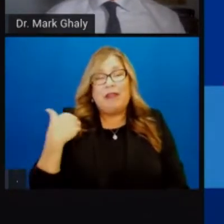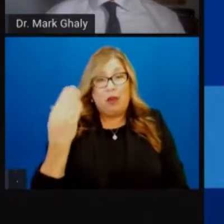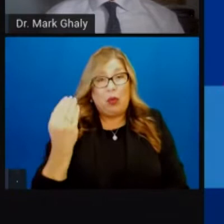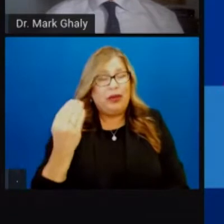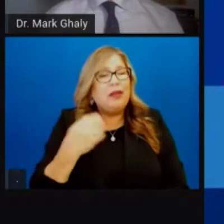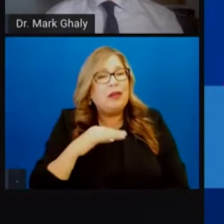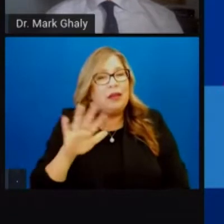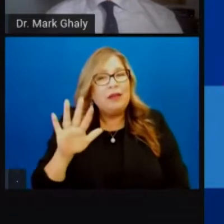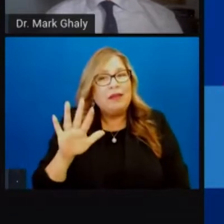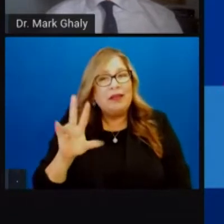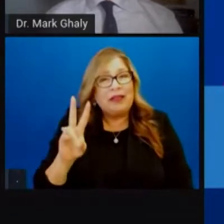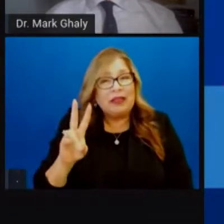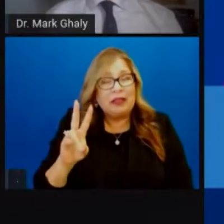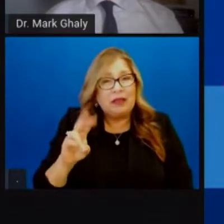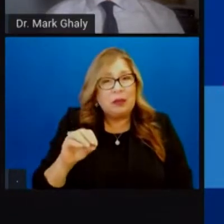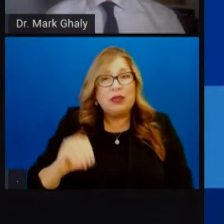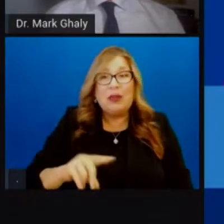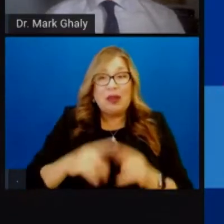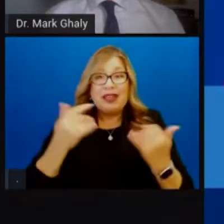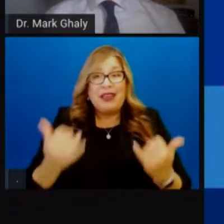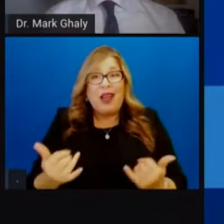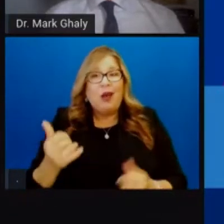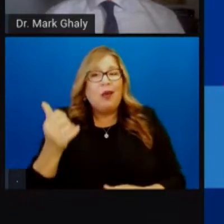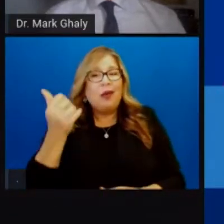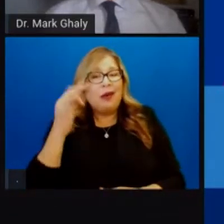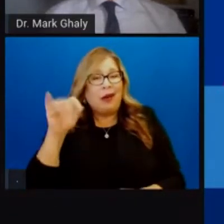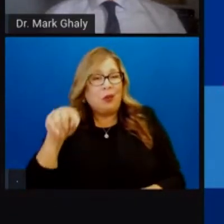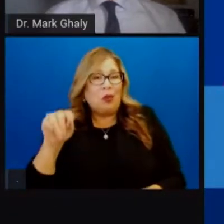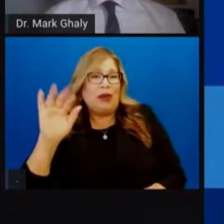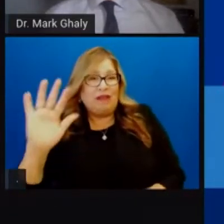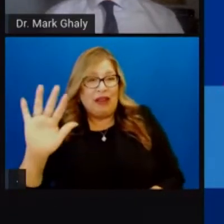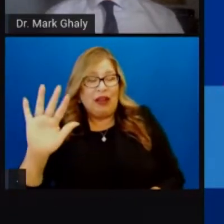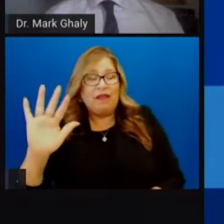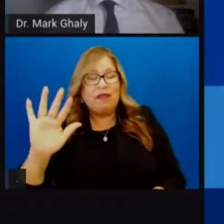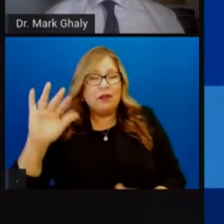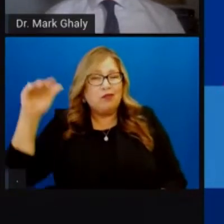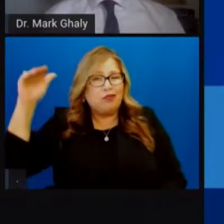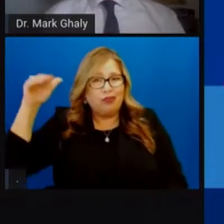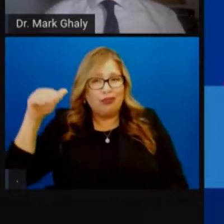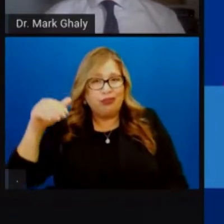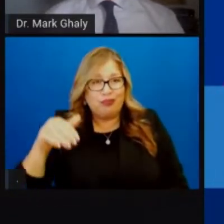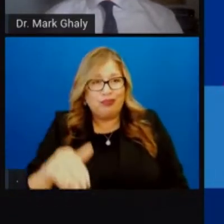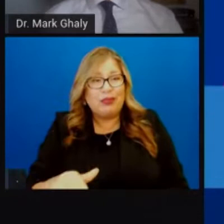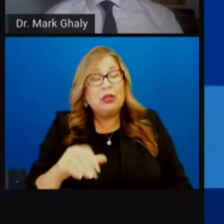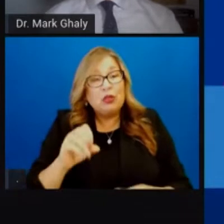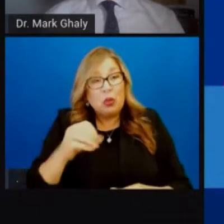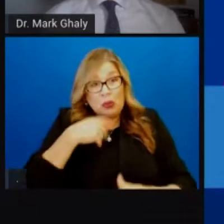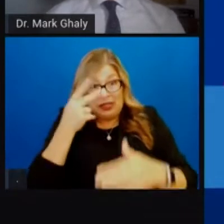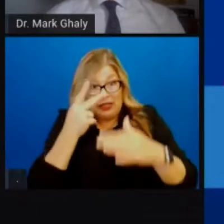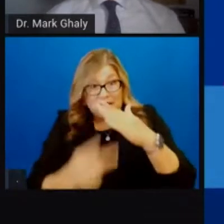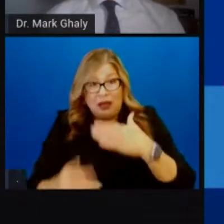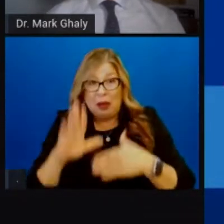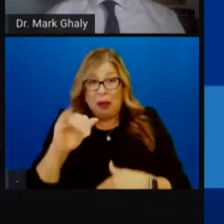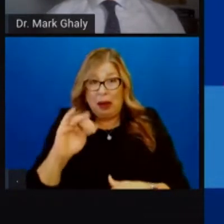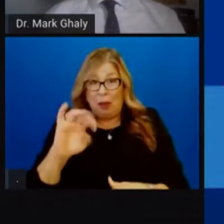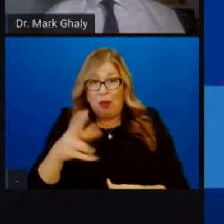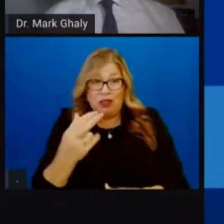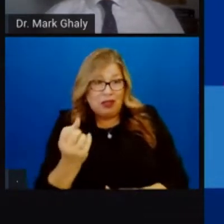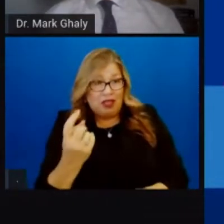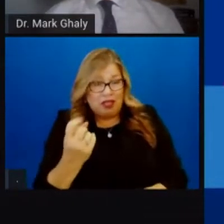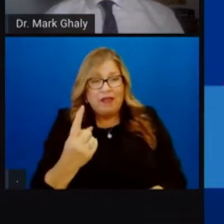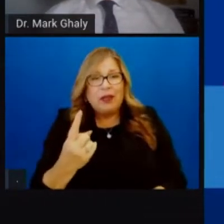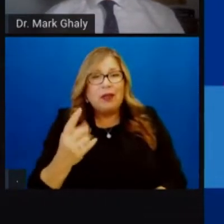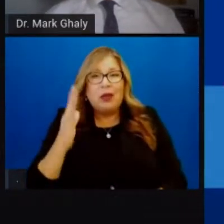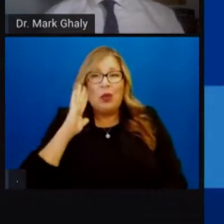below 20, 19.5. And in around the 11th of March, we anticipate that we're going to be